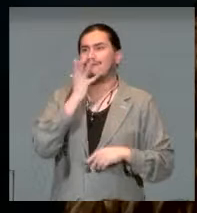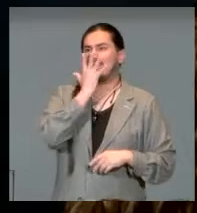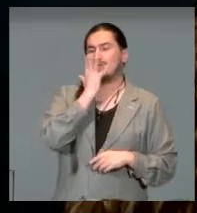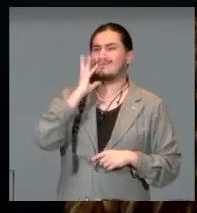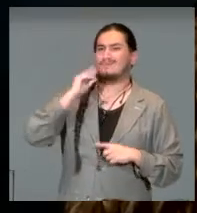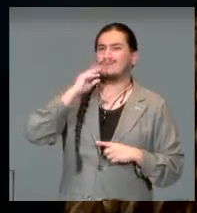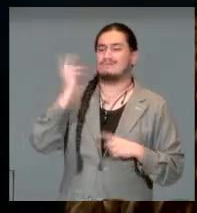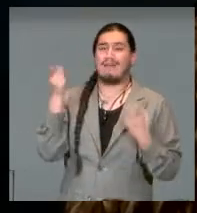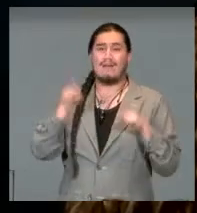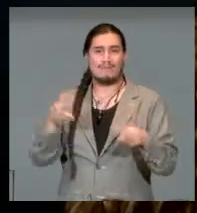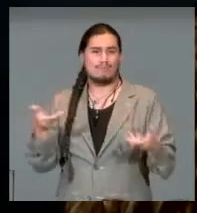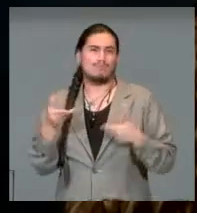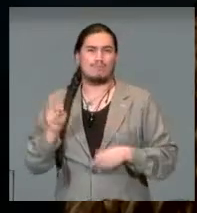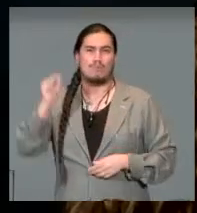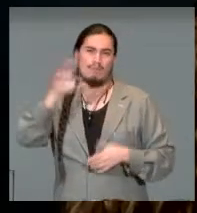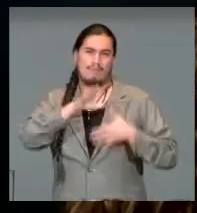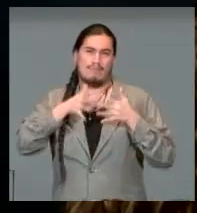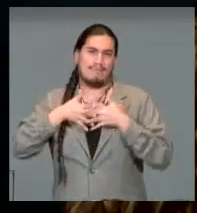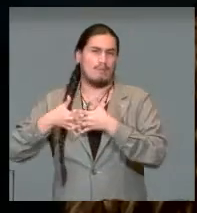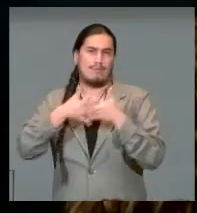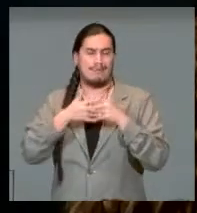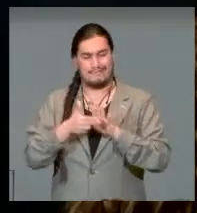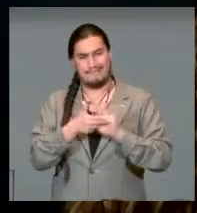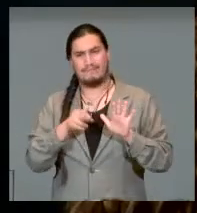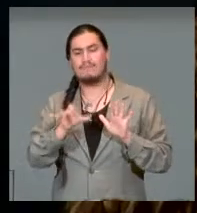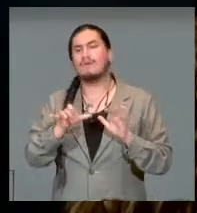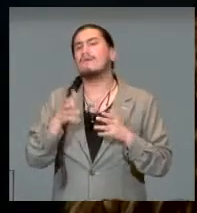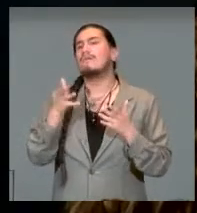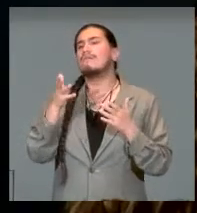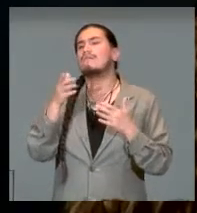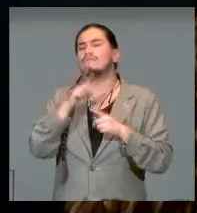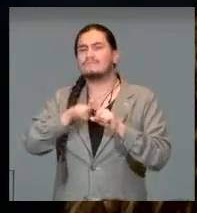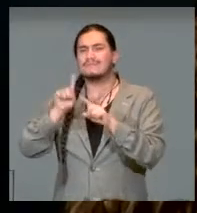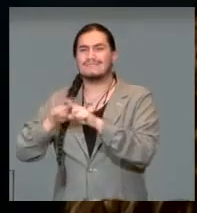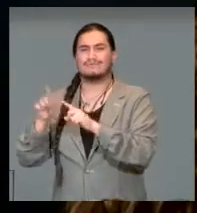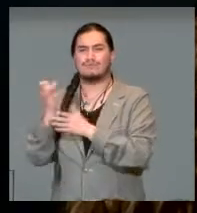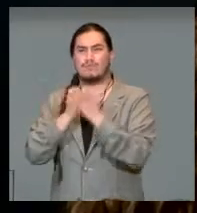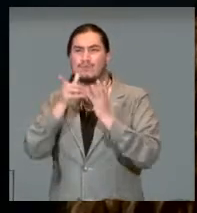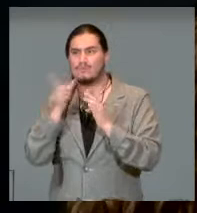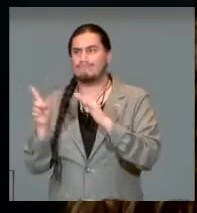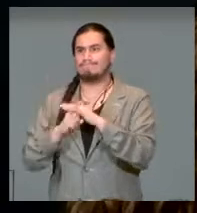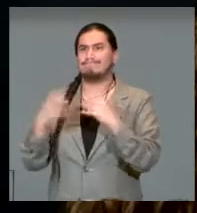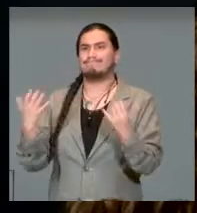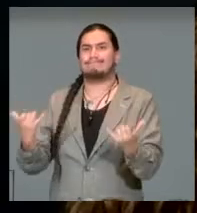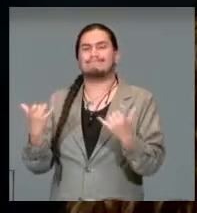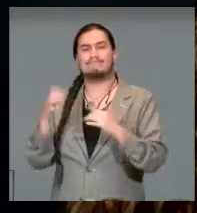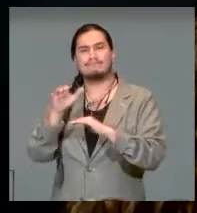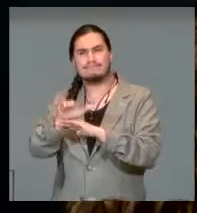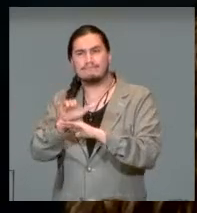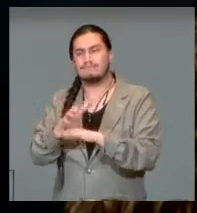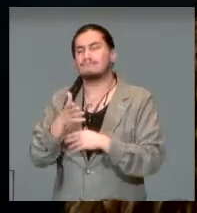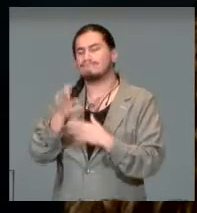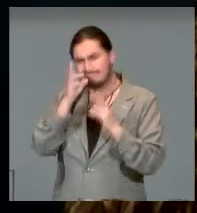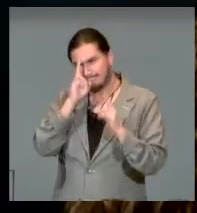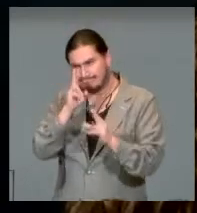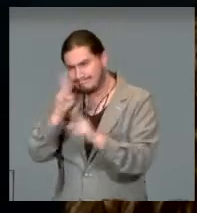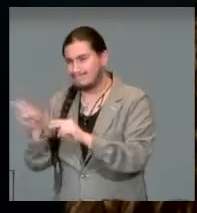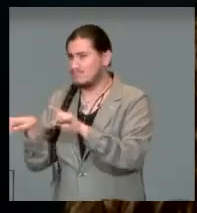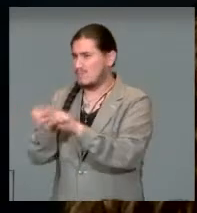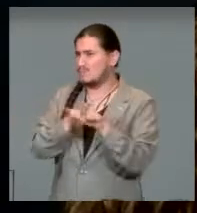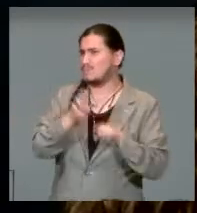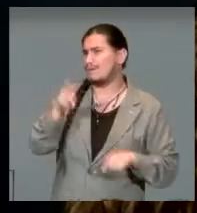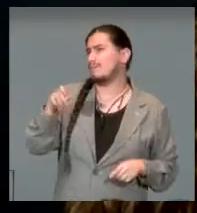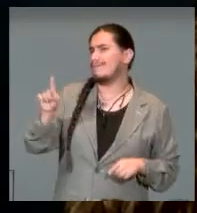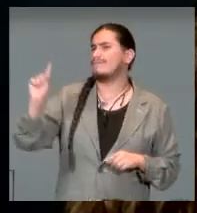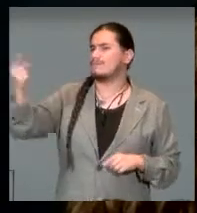North America. And I wanted to grant these artists here tonight, and of course also on April 1st, a